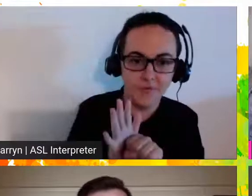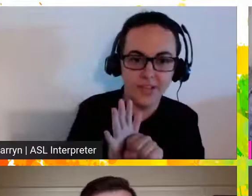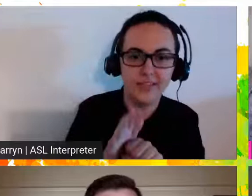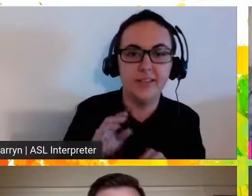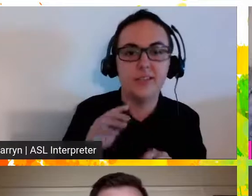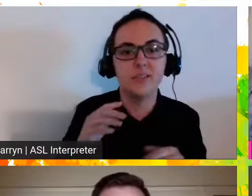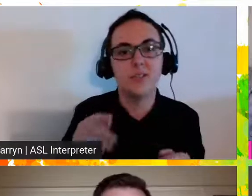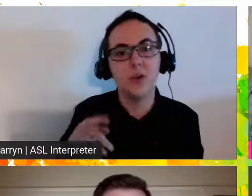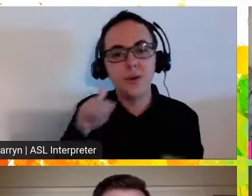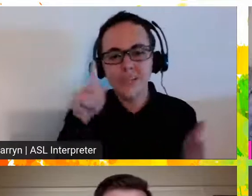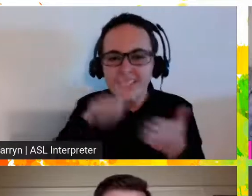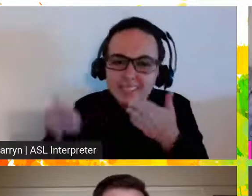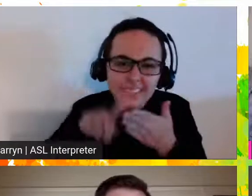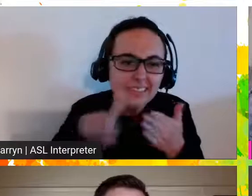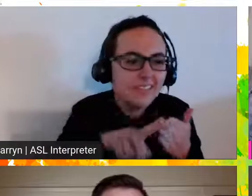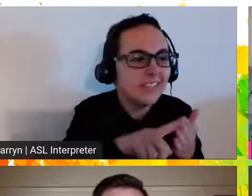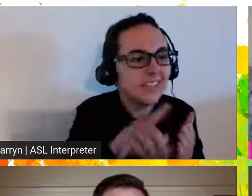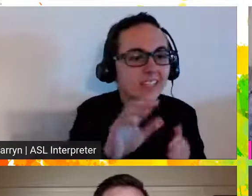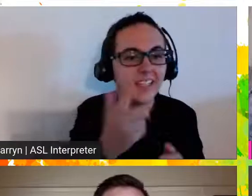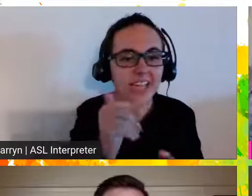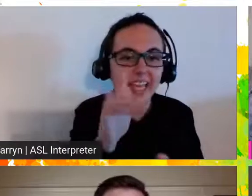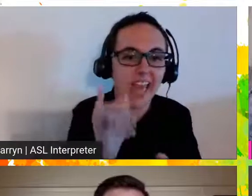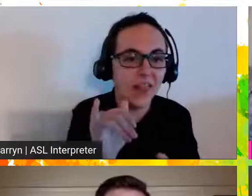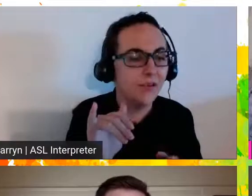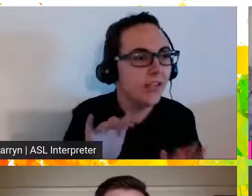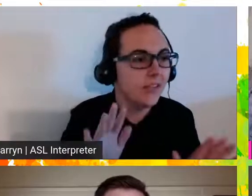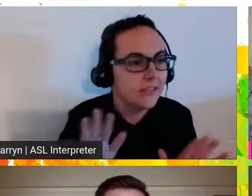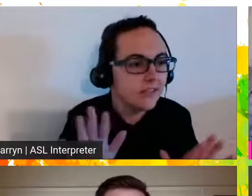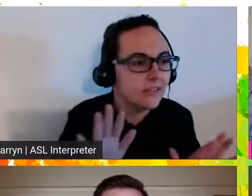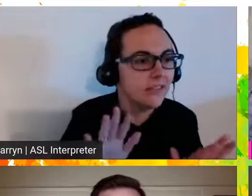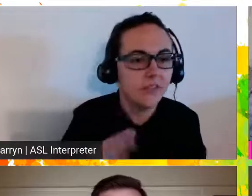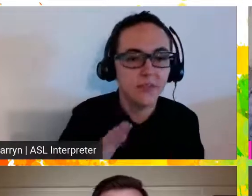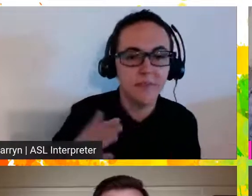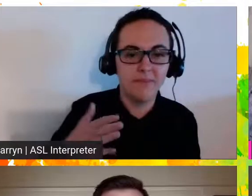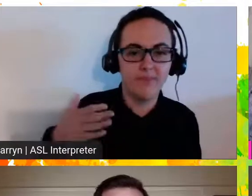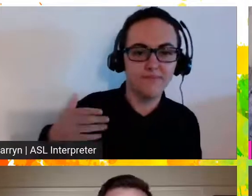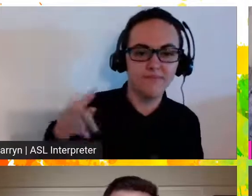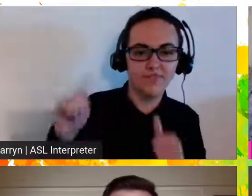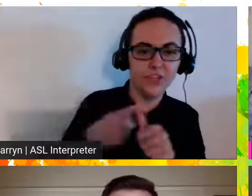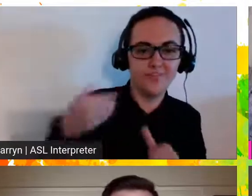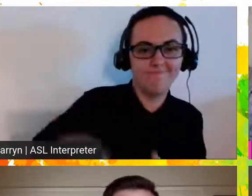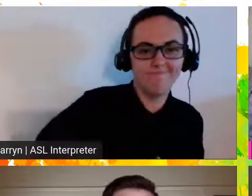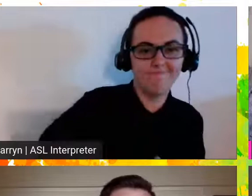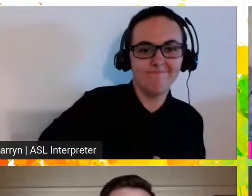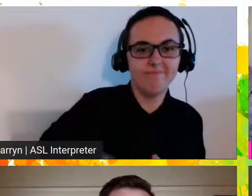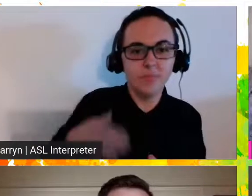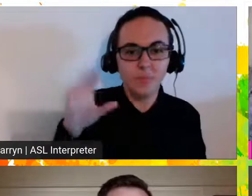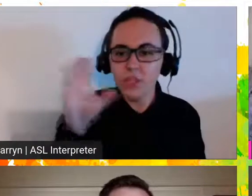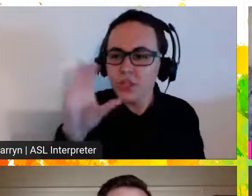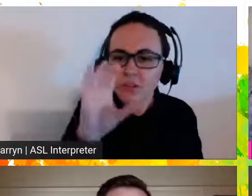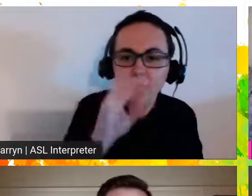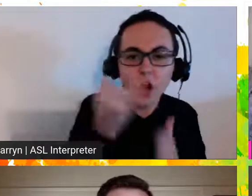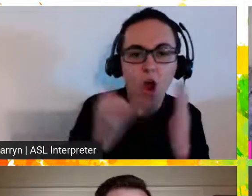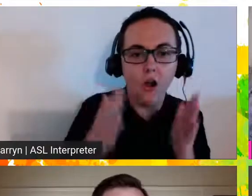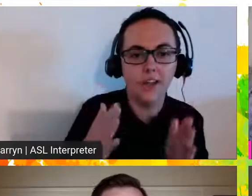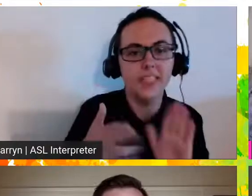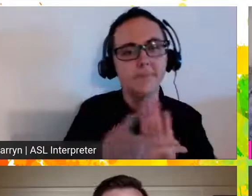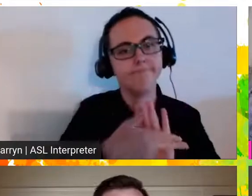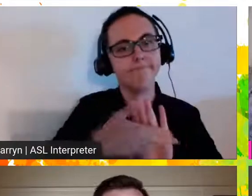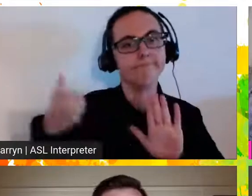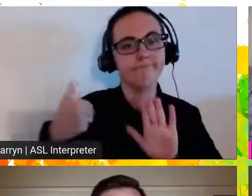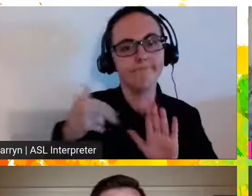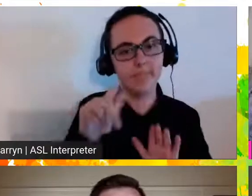galleries and started looking. Of course, my first intuition was to look for artists that identified as